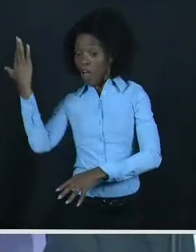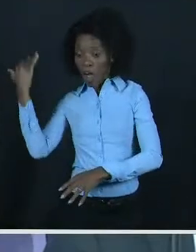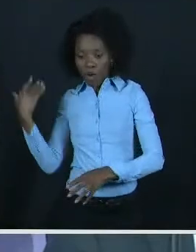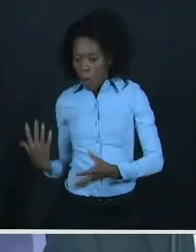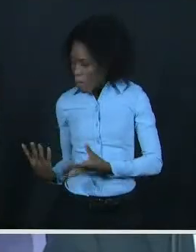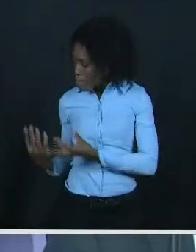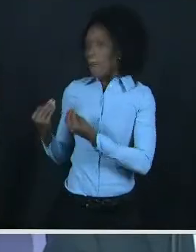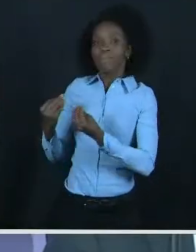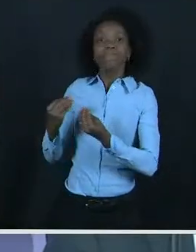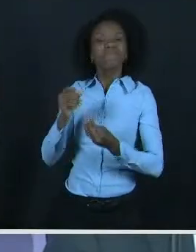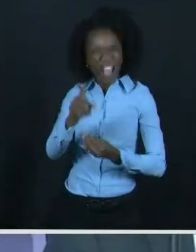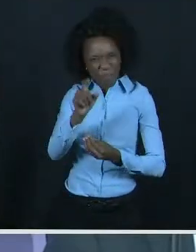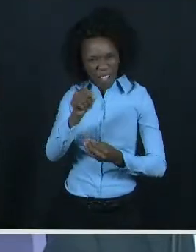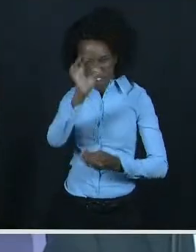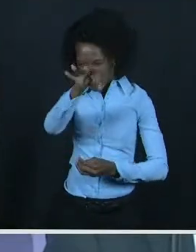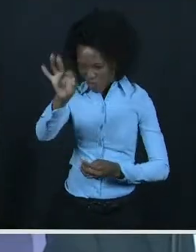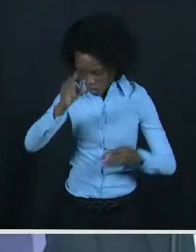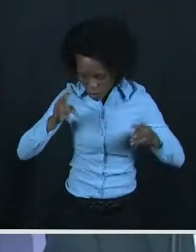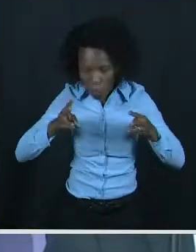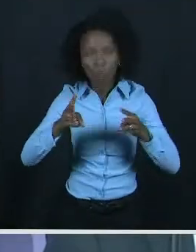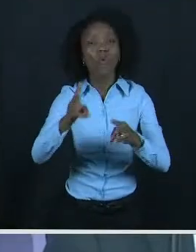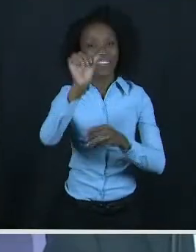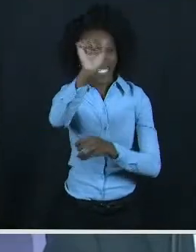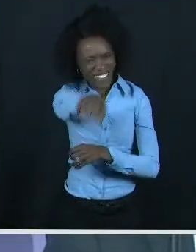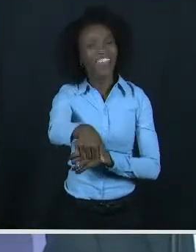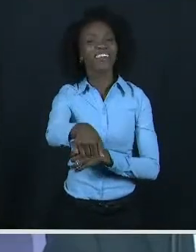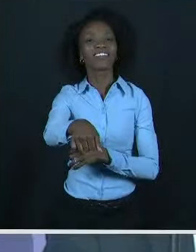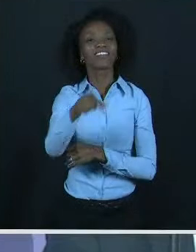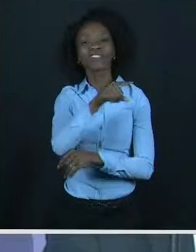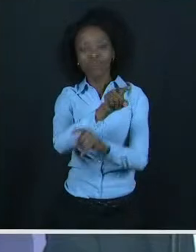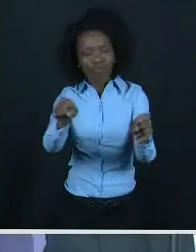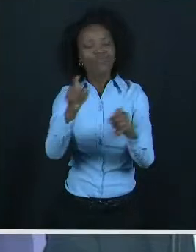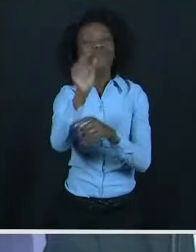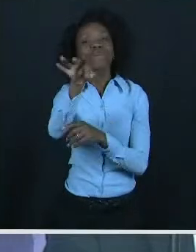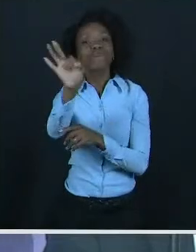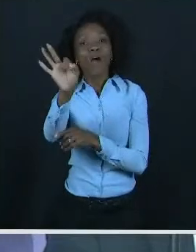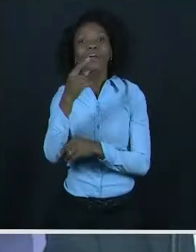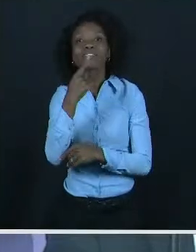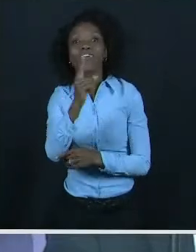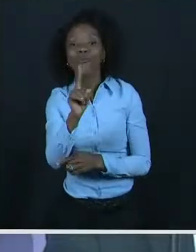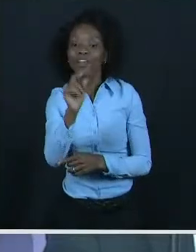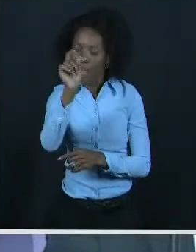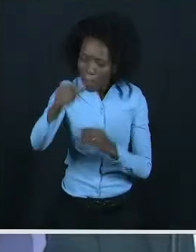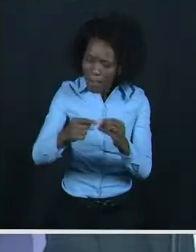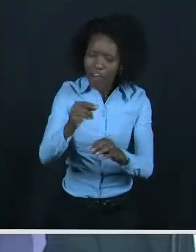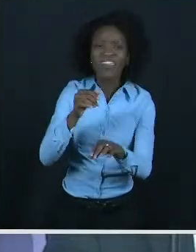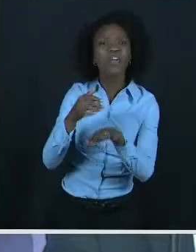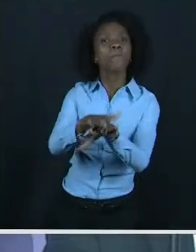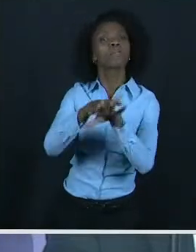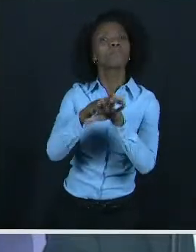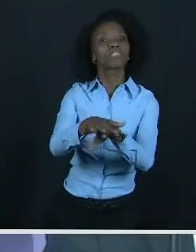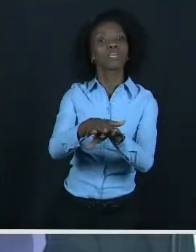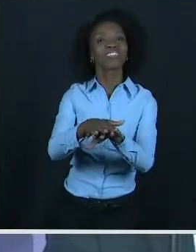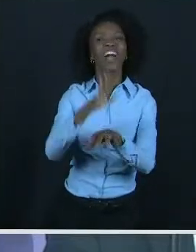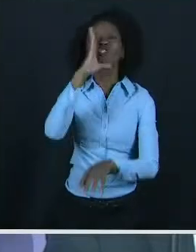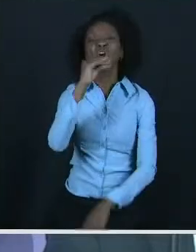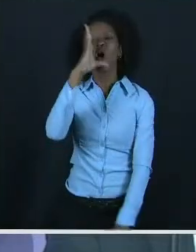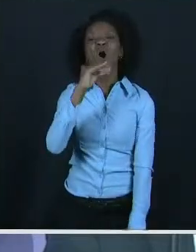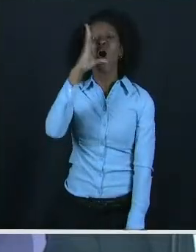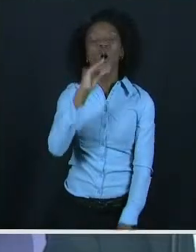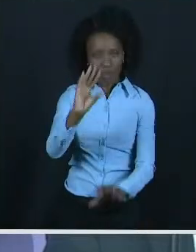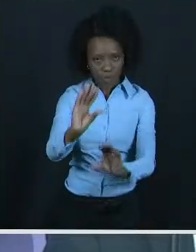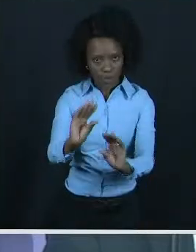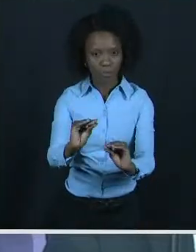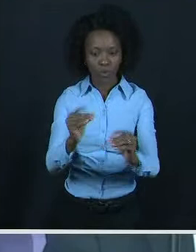the right pathway. And you are right to say this is about implementation. No more talk,